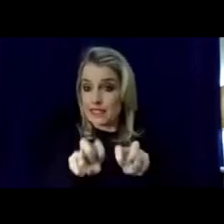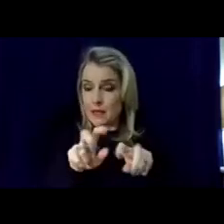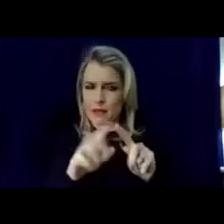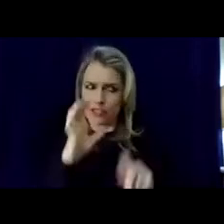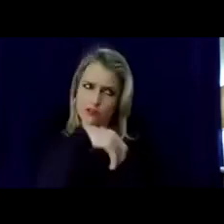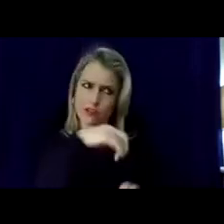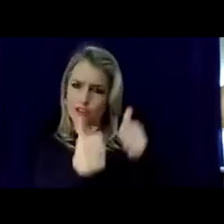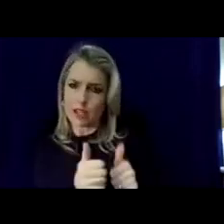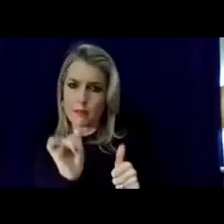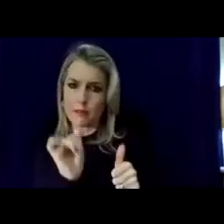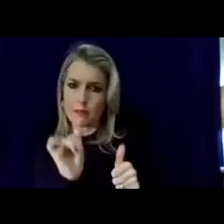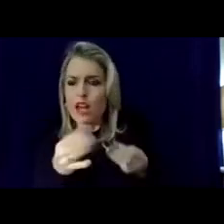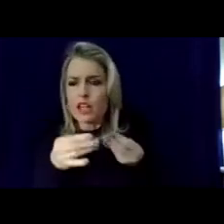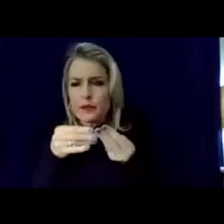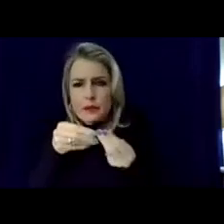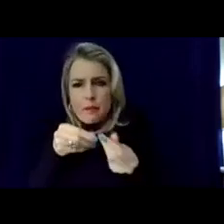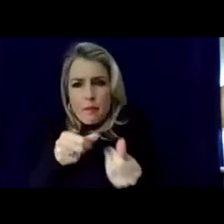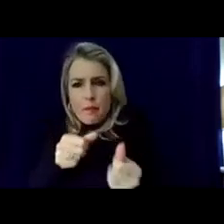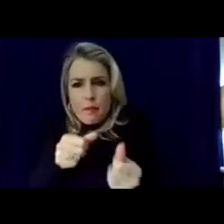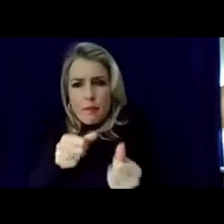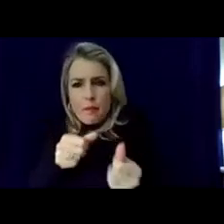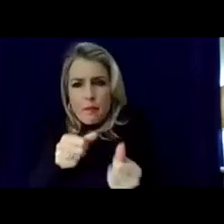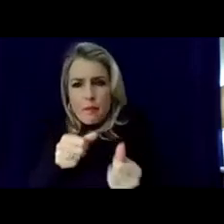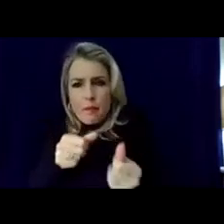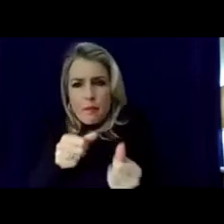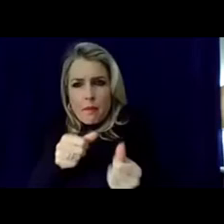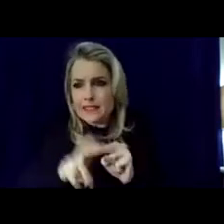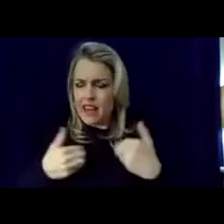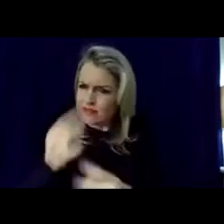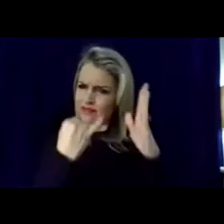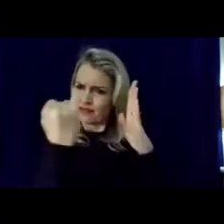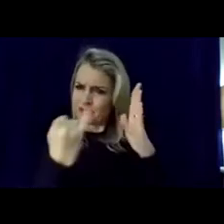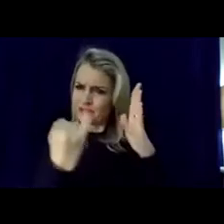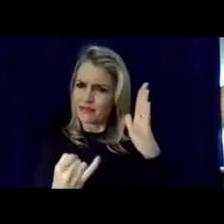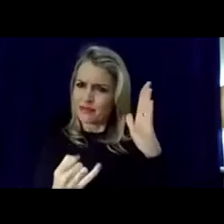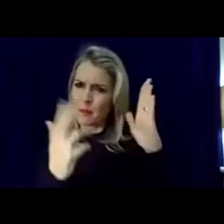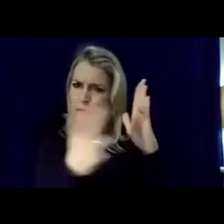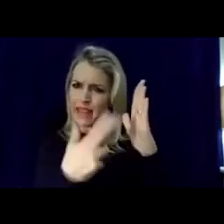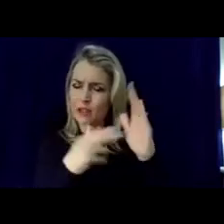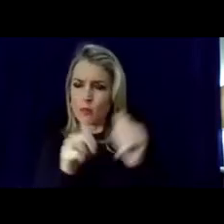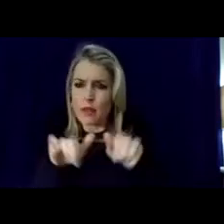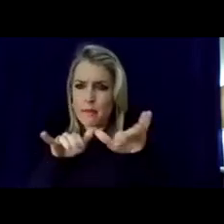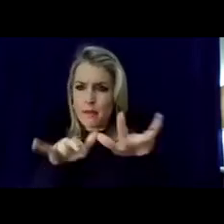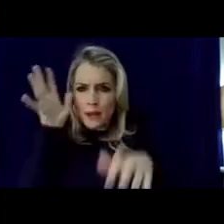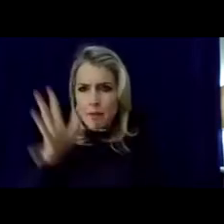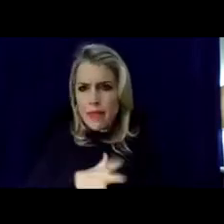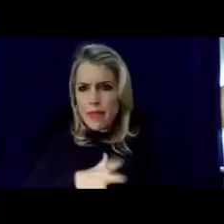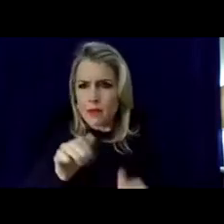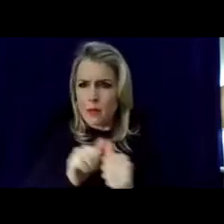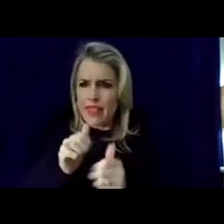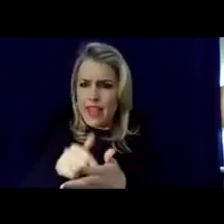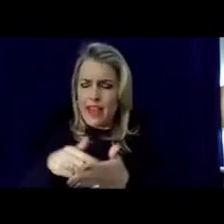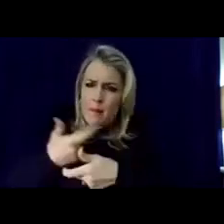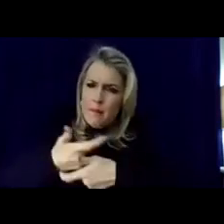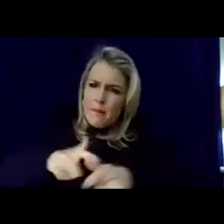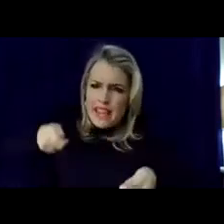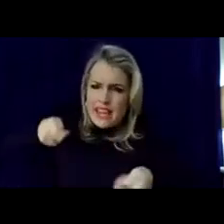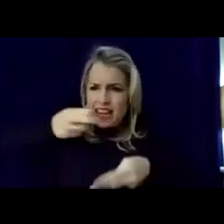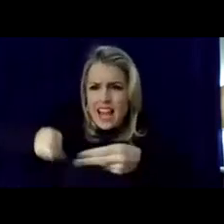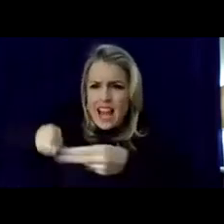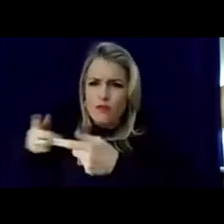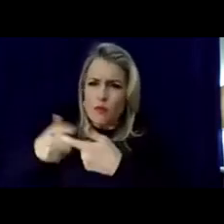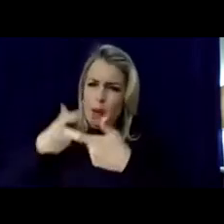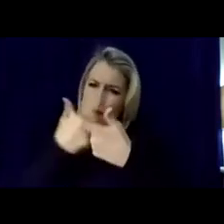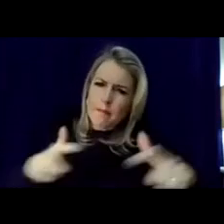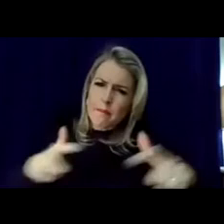shape, and its smooth wooden seat is covered with an intricate painting of a wizard casting a torrent of knives toward an enormous crystal